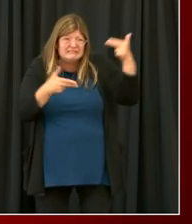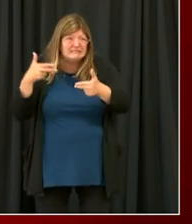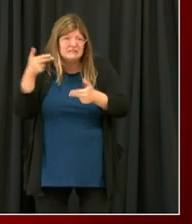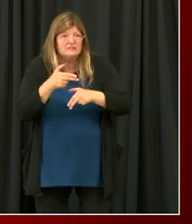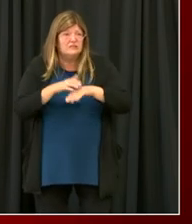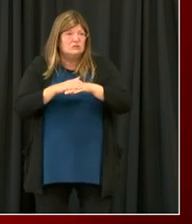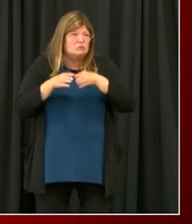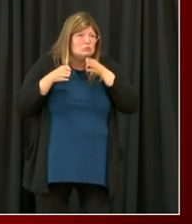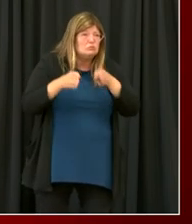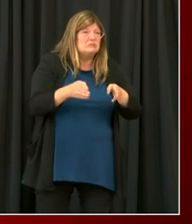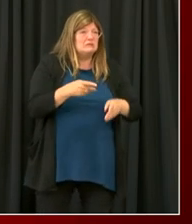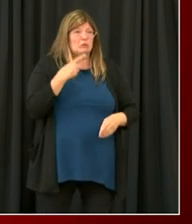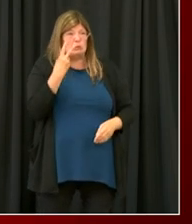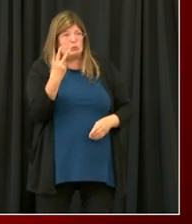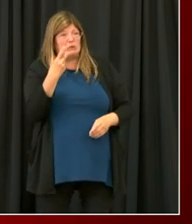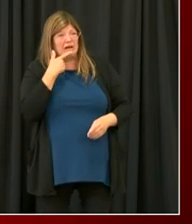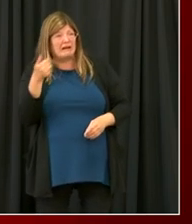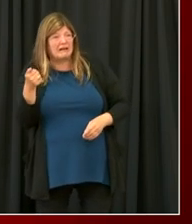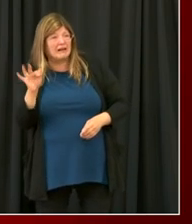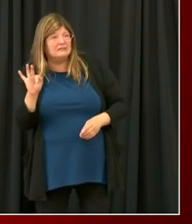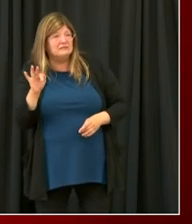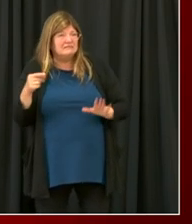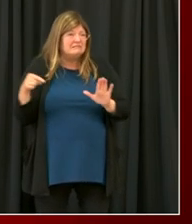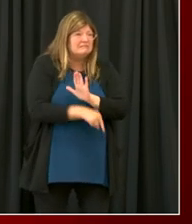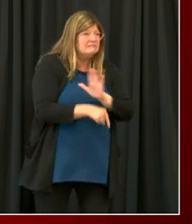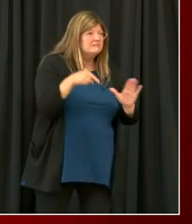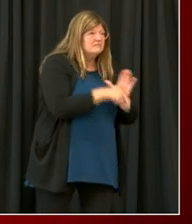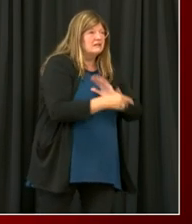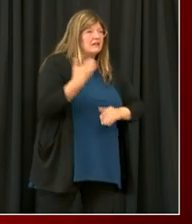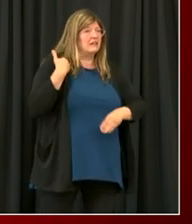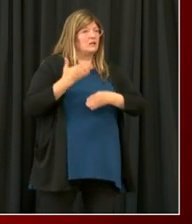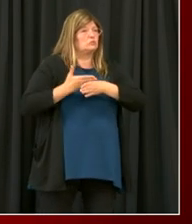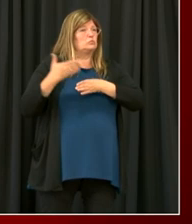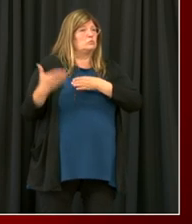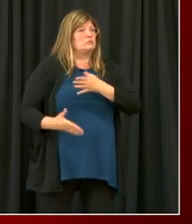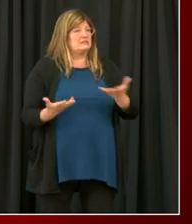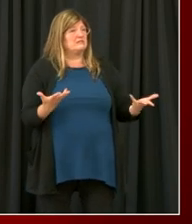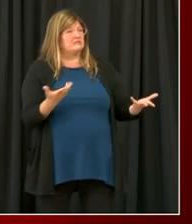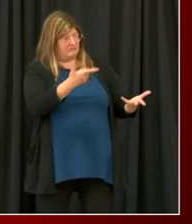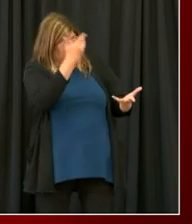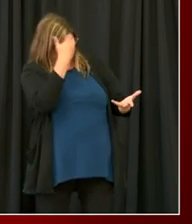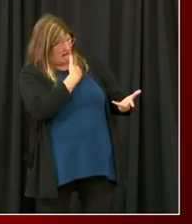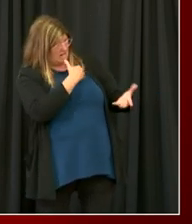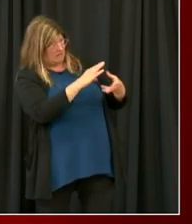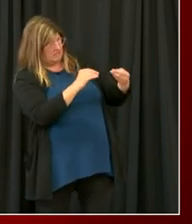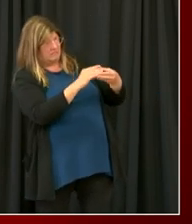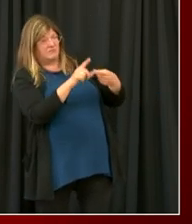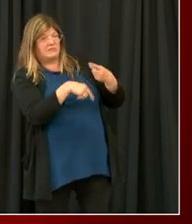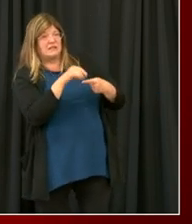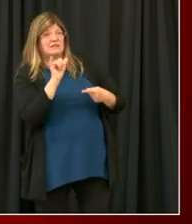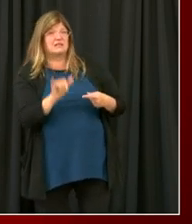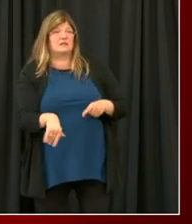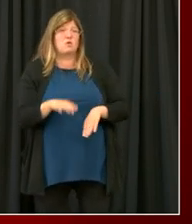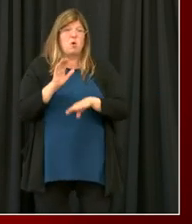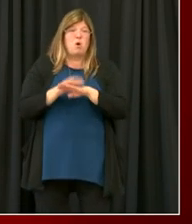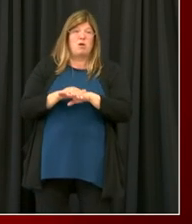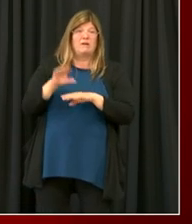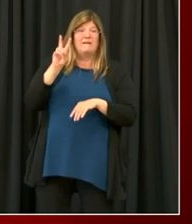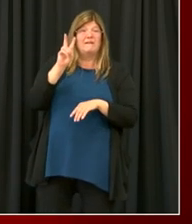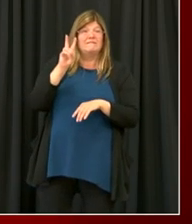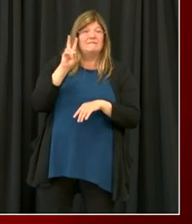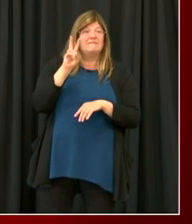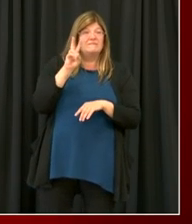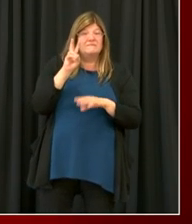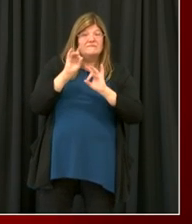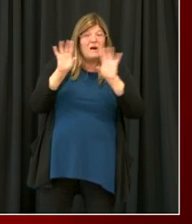2 19-year-olds were murdered over the weekend. Do you have any comment on the violence that's going on out there?